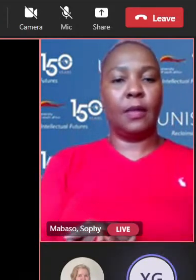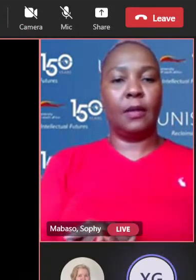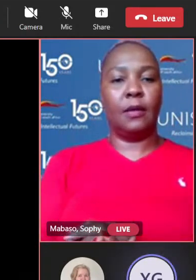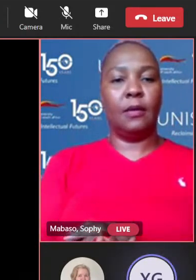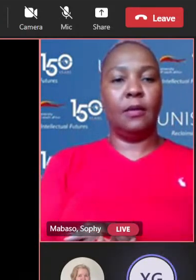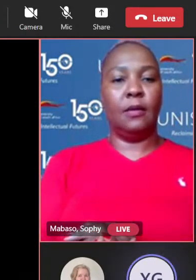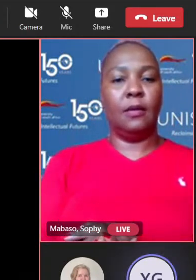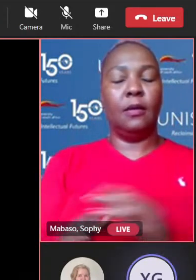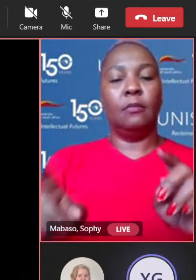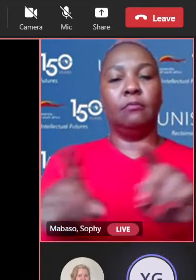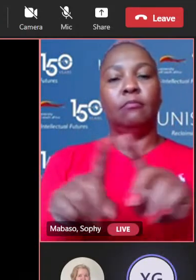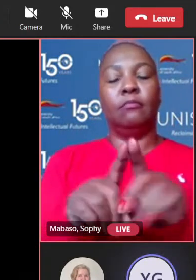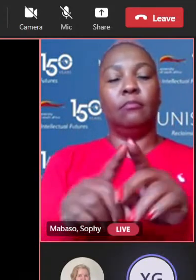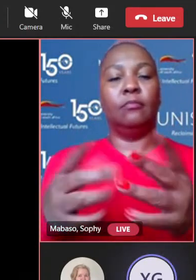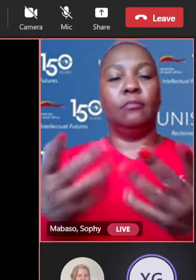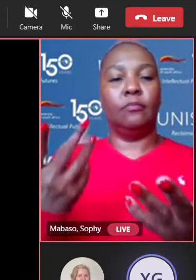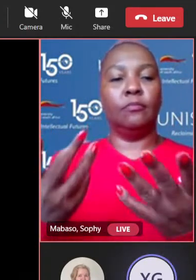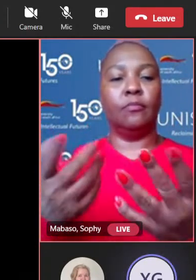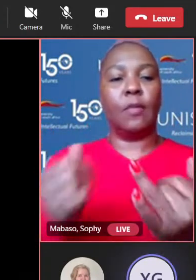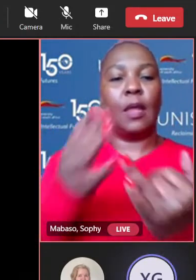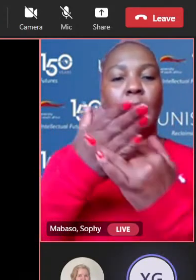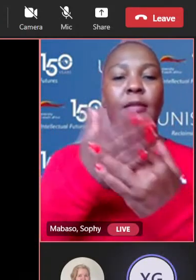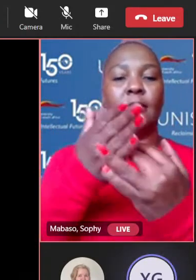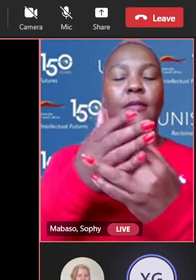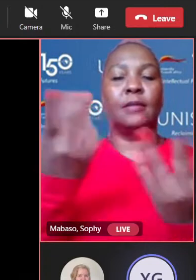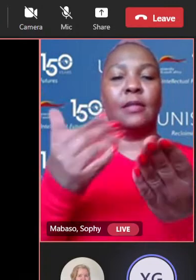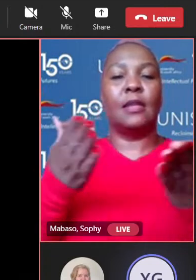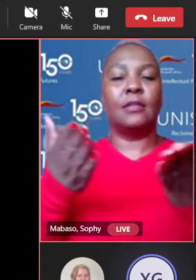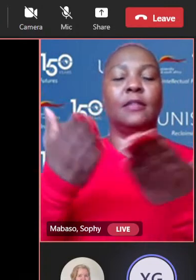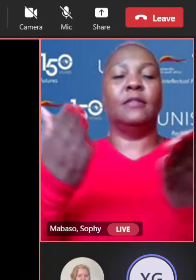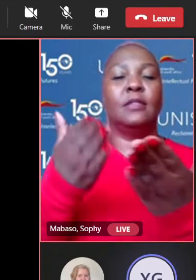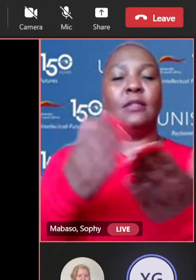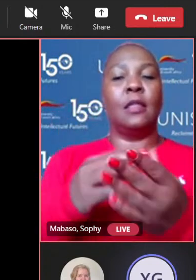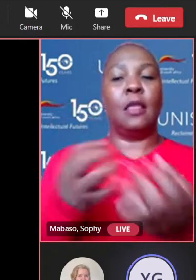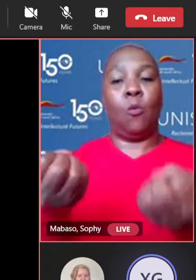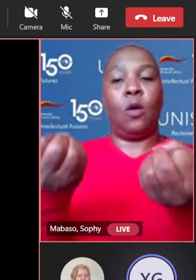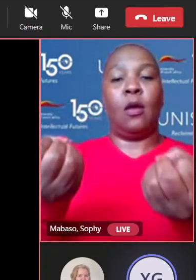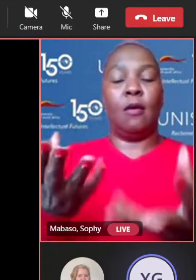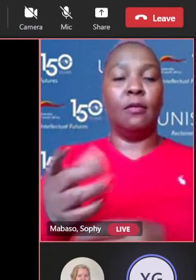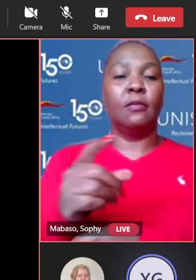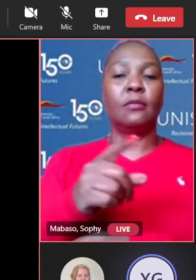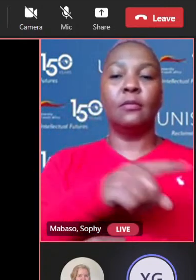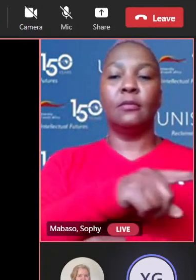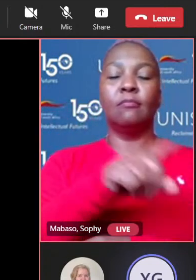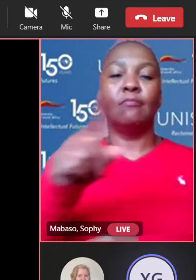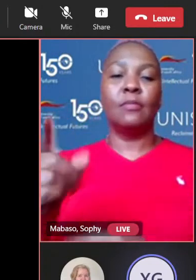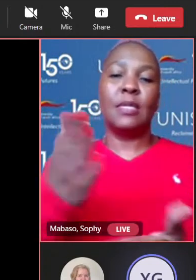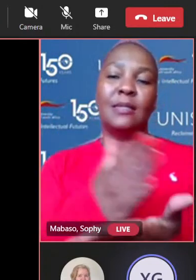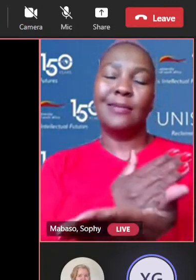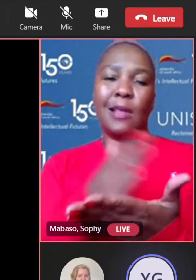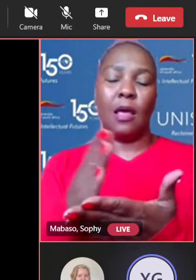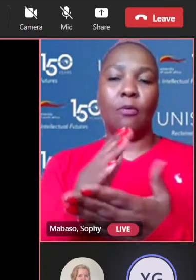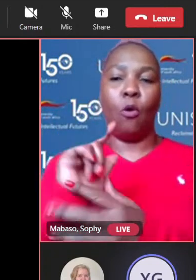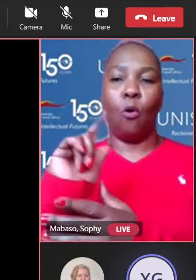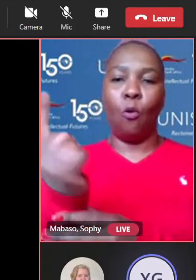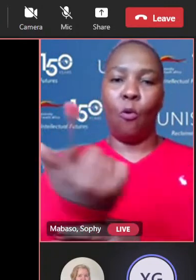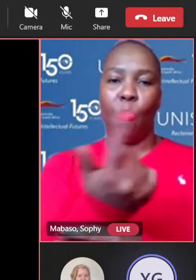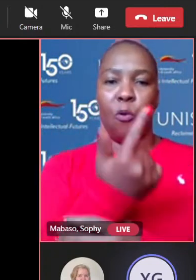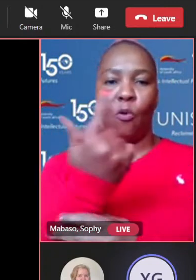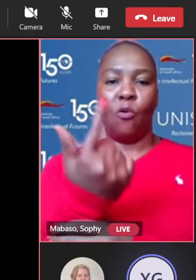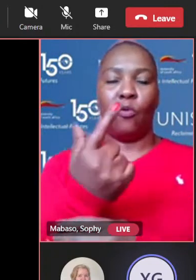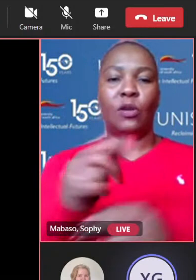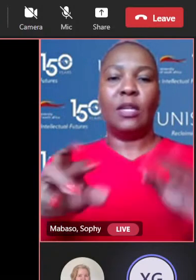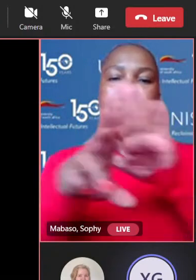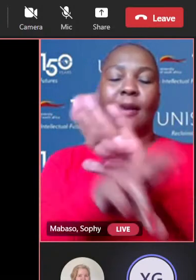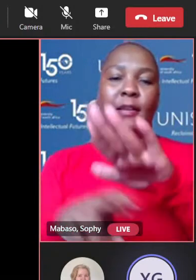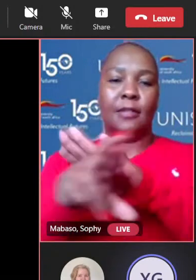in terms of accessing the services that we are offering in some or all the